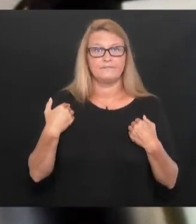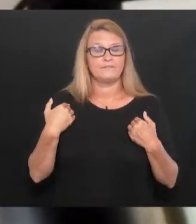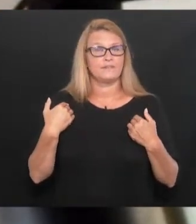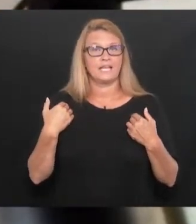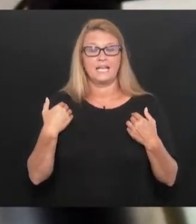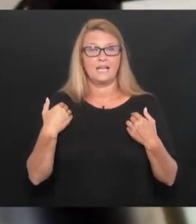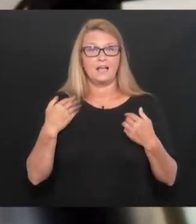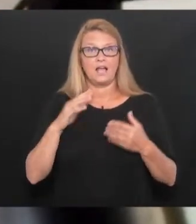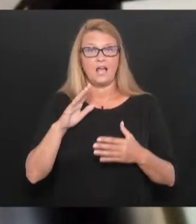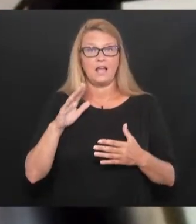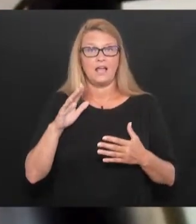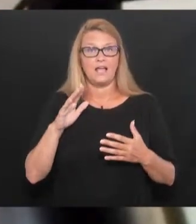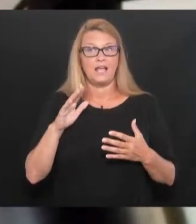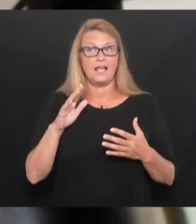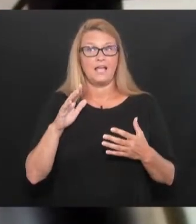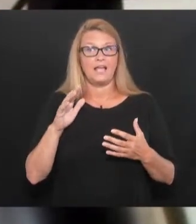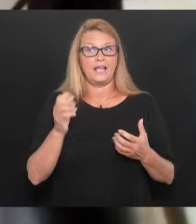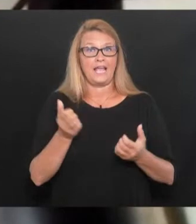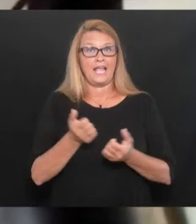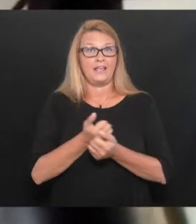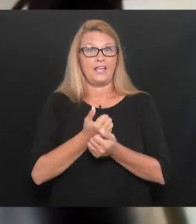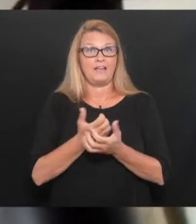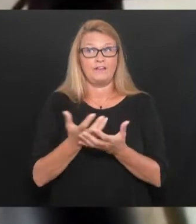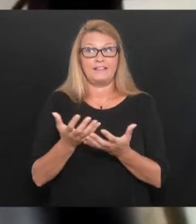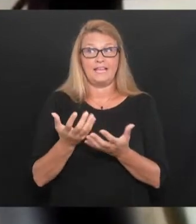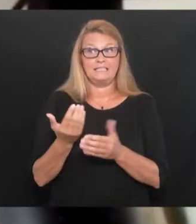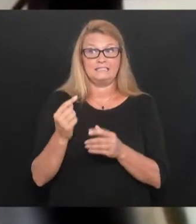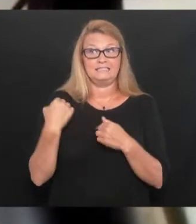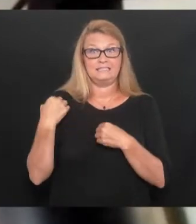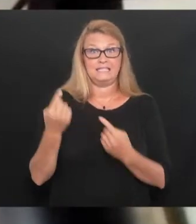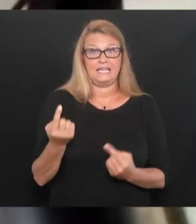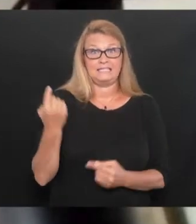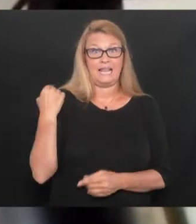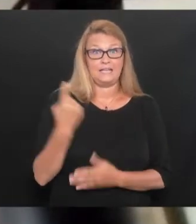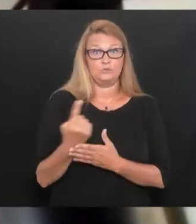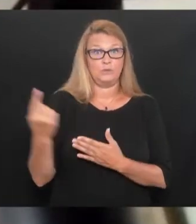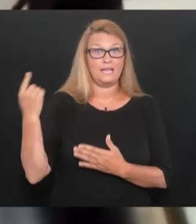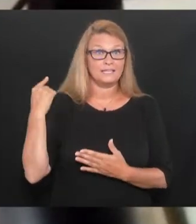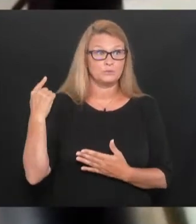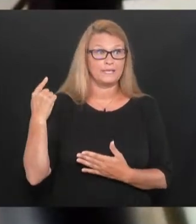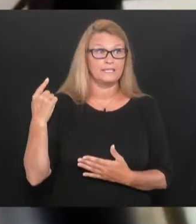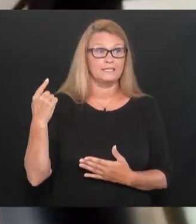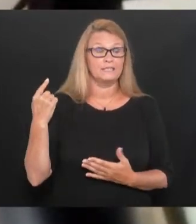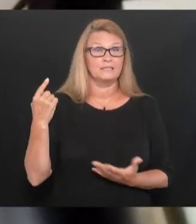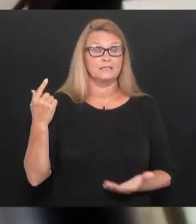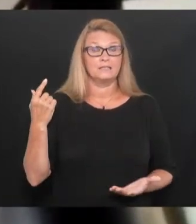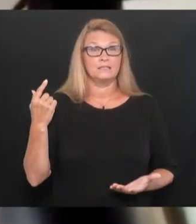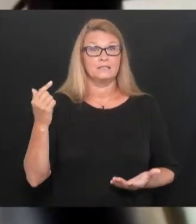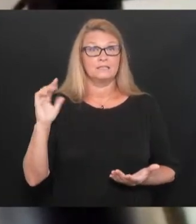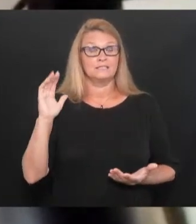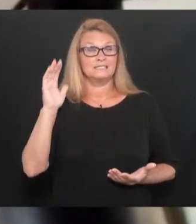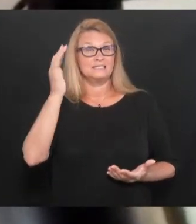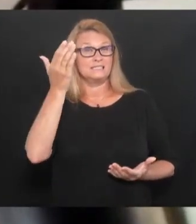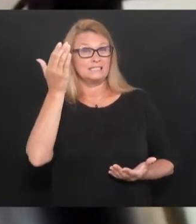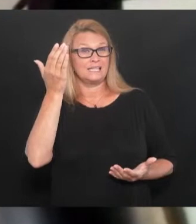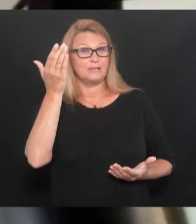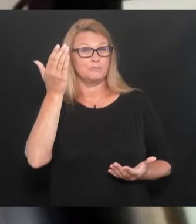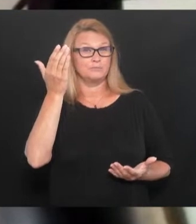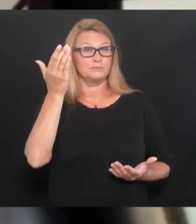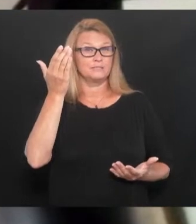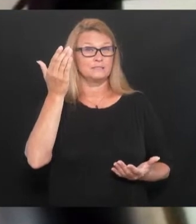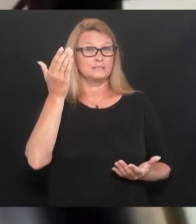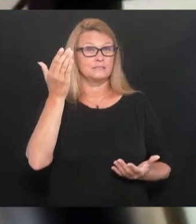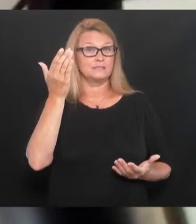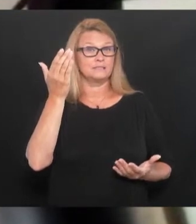basically all of their handling of it since the middle of last week, at least in my mind, seems to really kind of